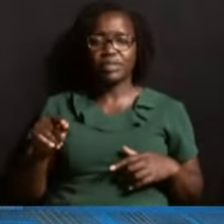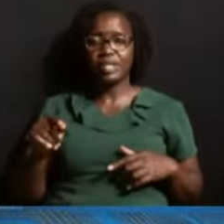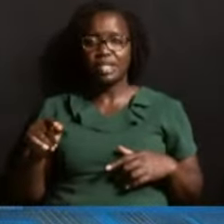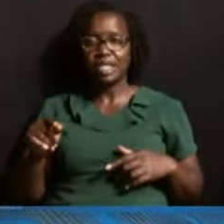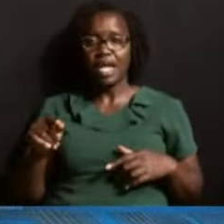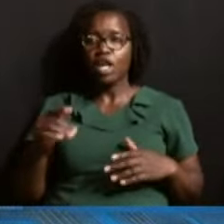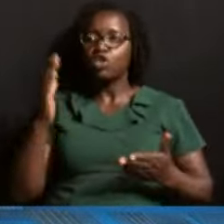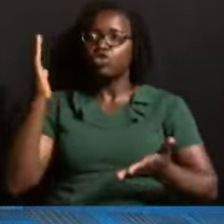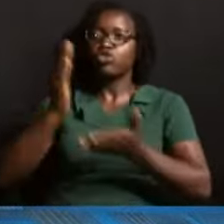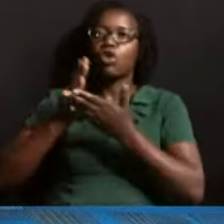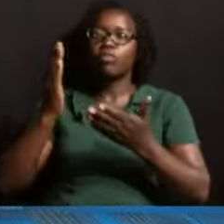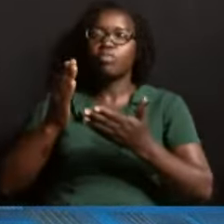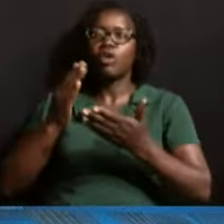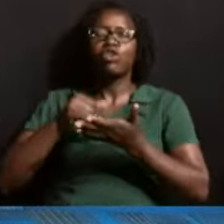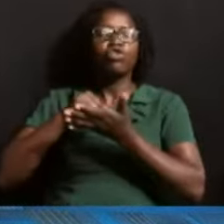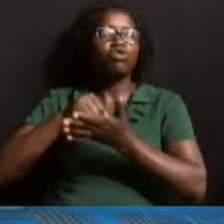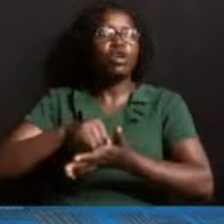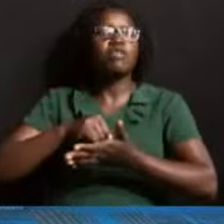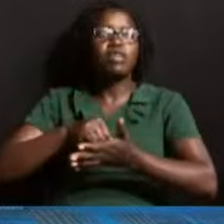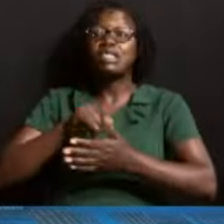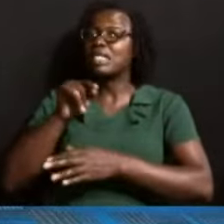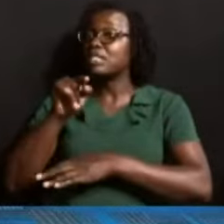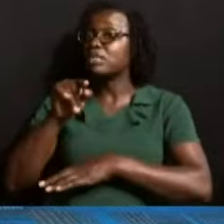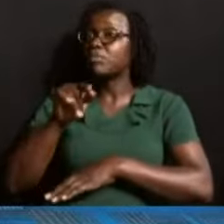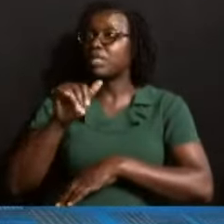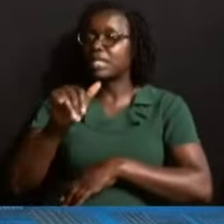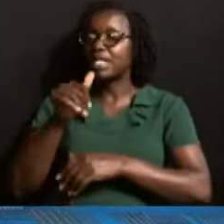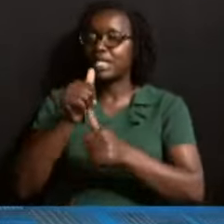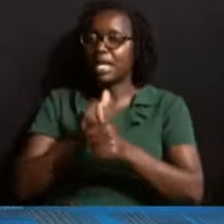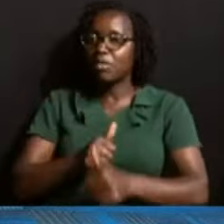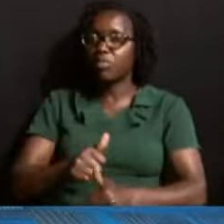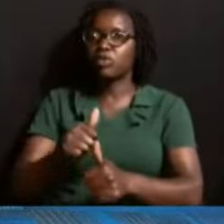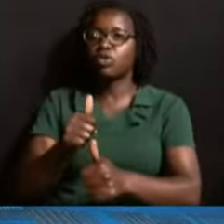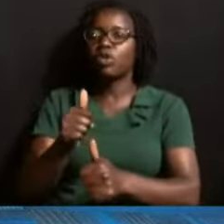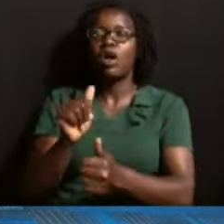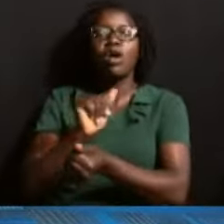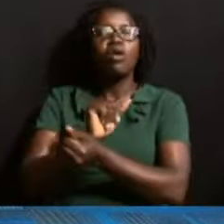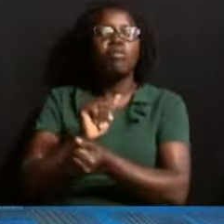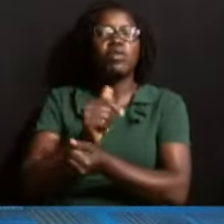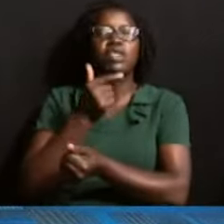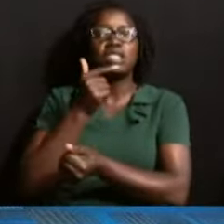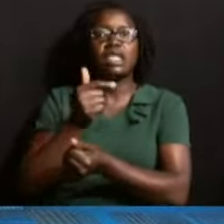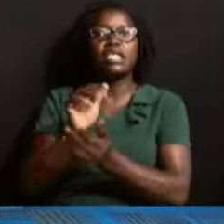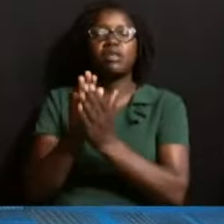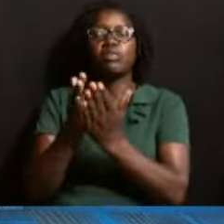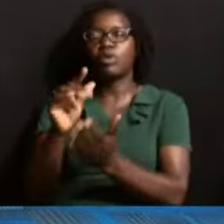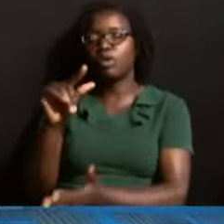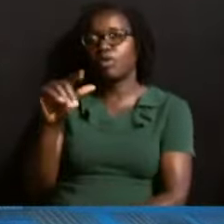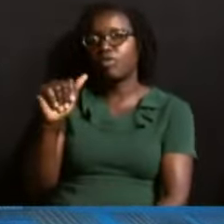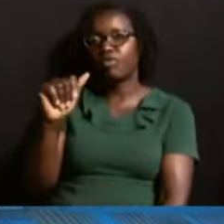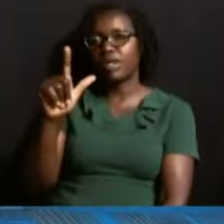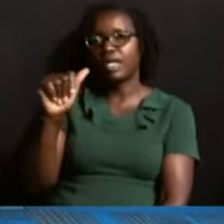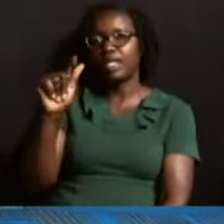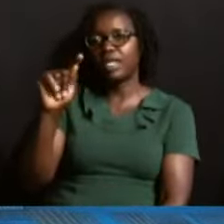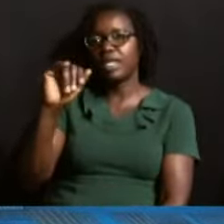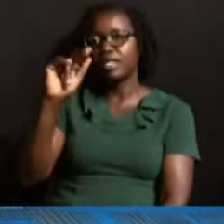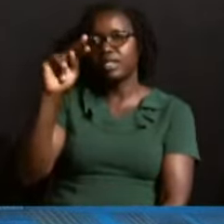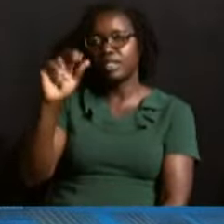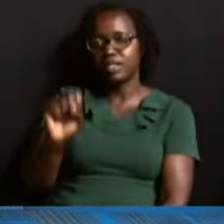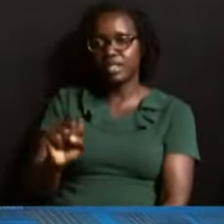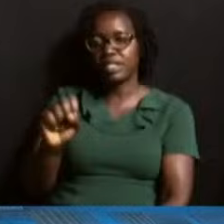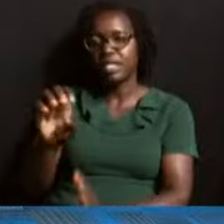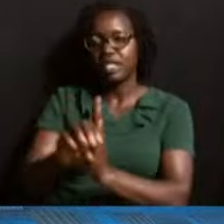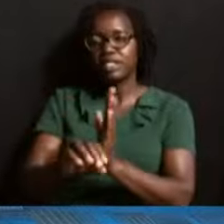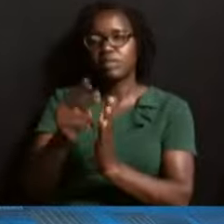stop to emphasize the point that the Apostle Paul makes in the book of Galatians chapter 2 verse 20 when